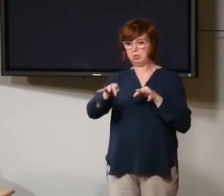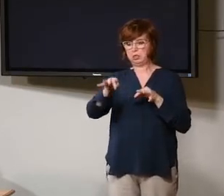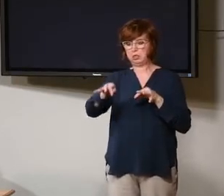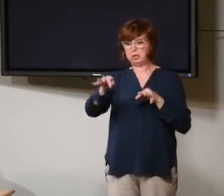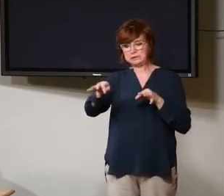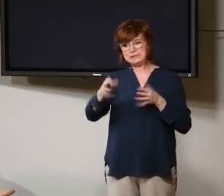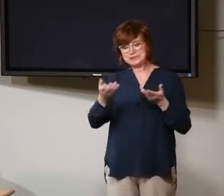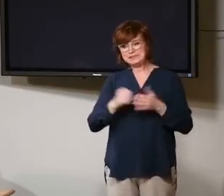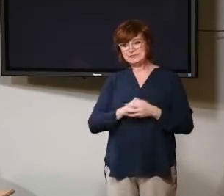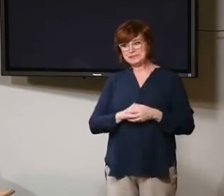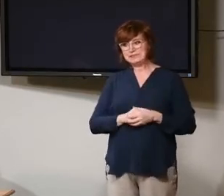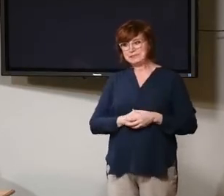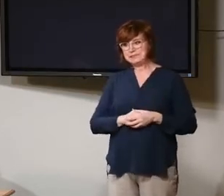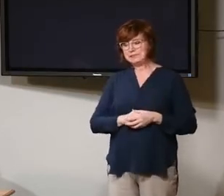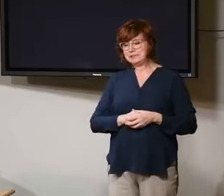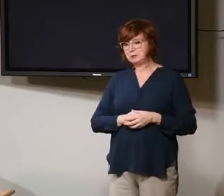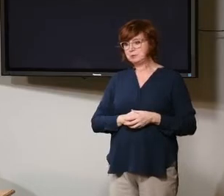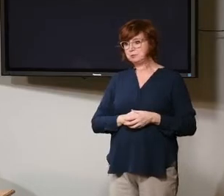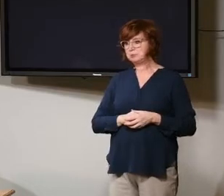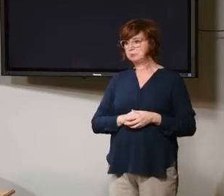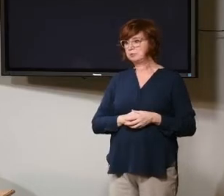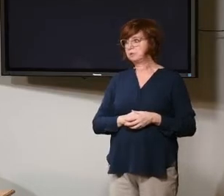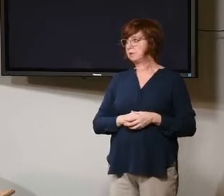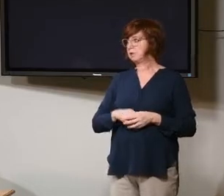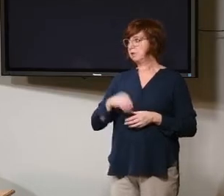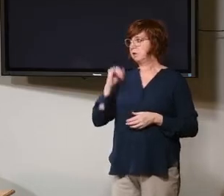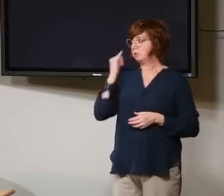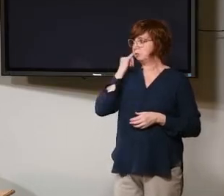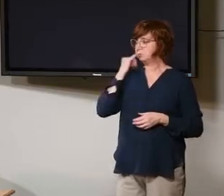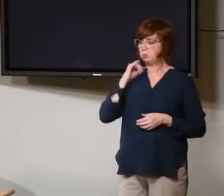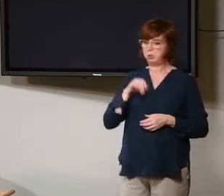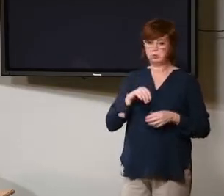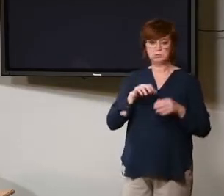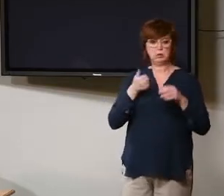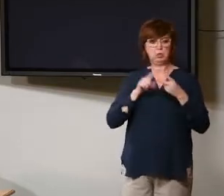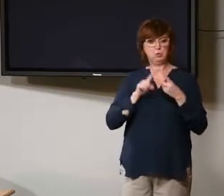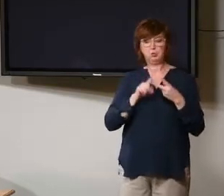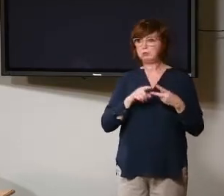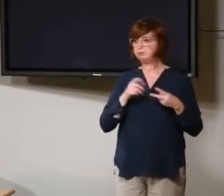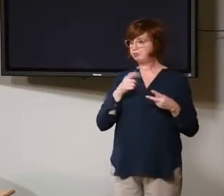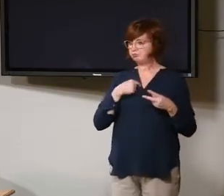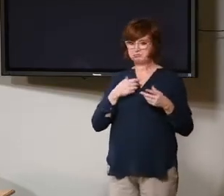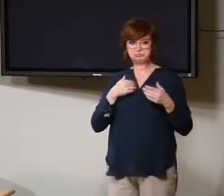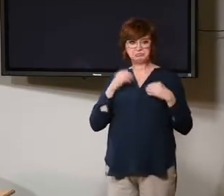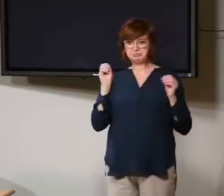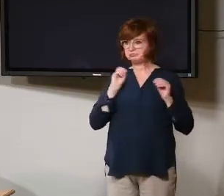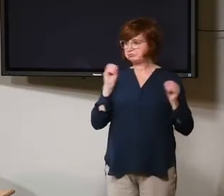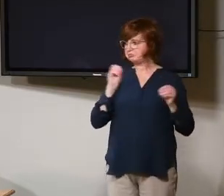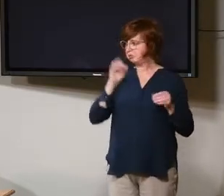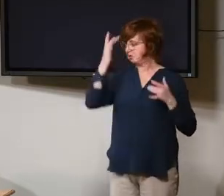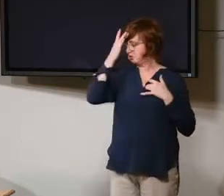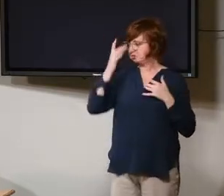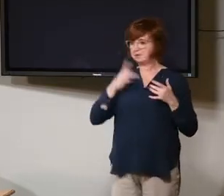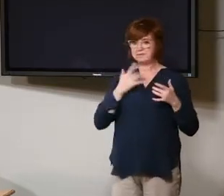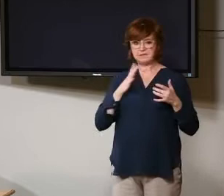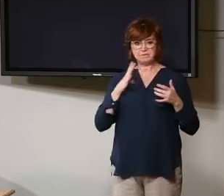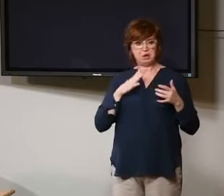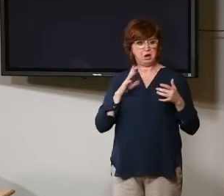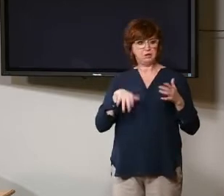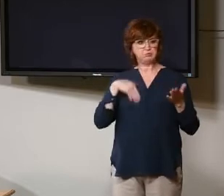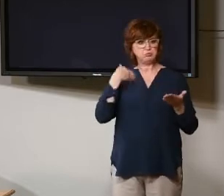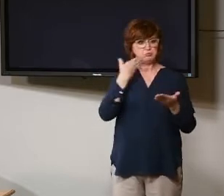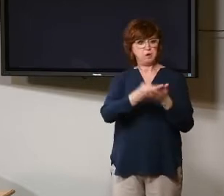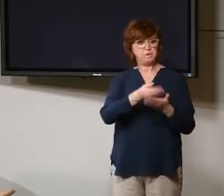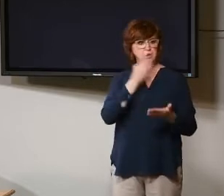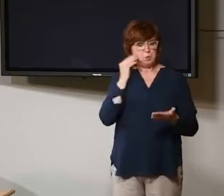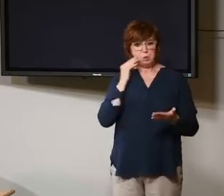other thing is that if you were asymptomatic during travel and you develop symptoms 2, 3, 4 days after arriving, then